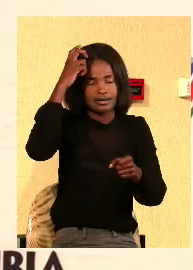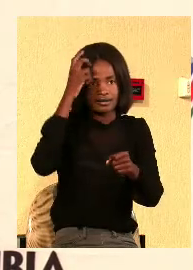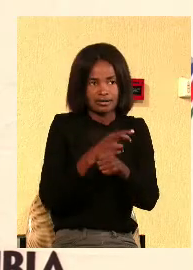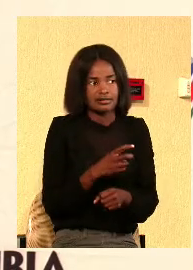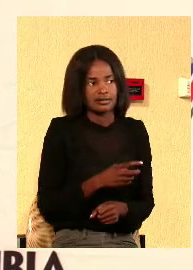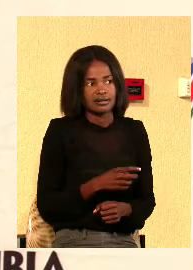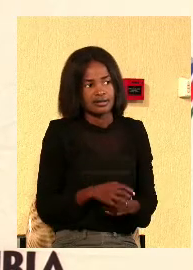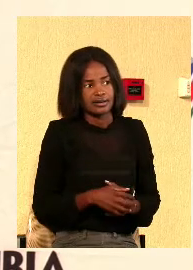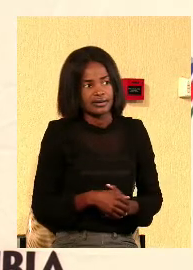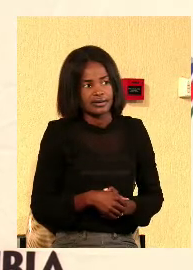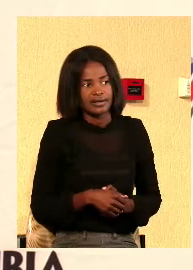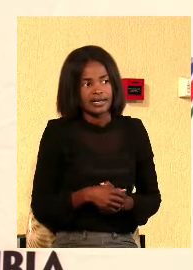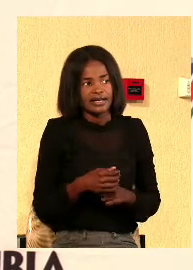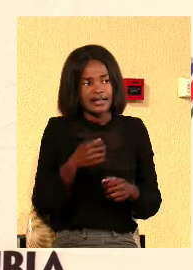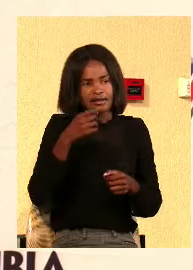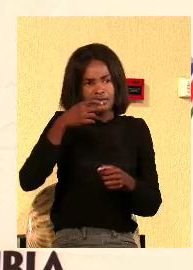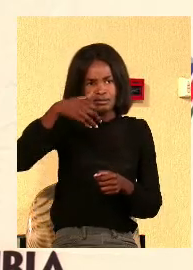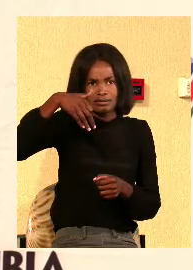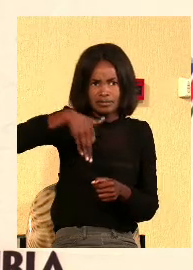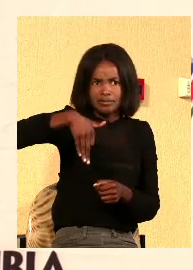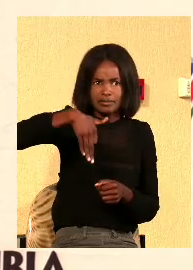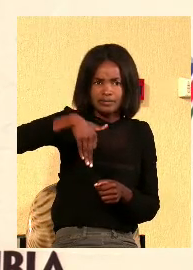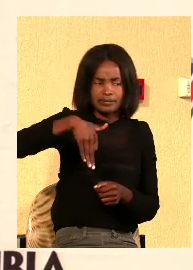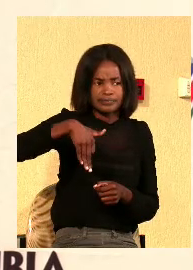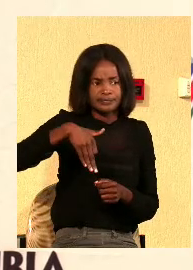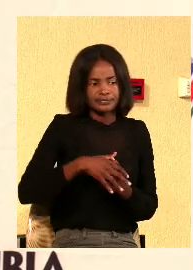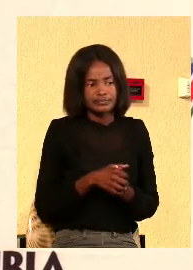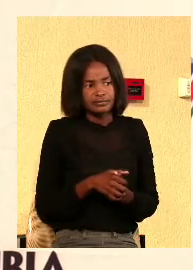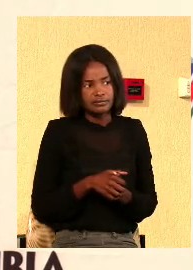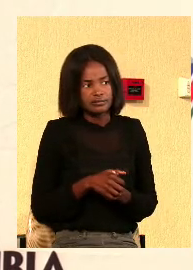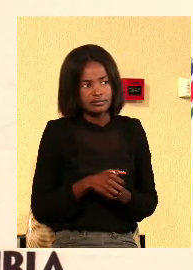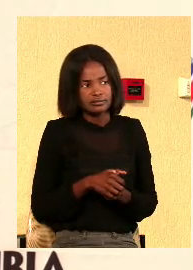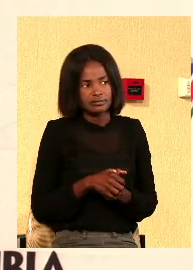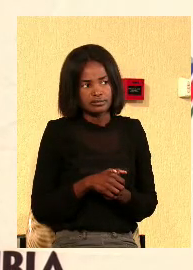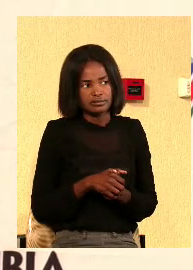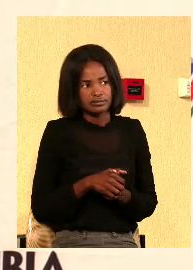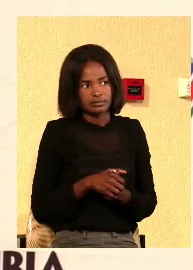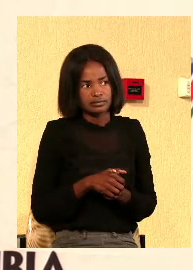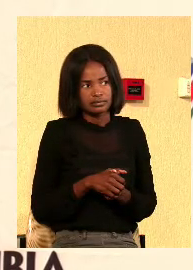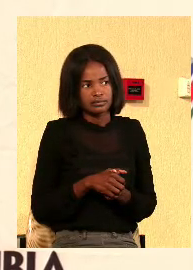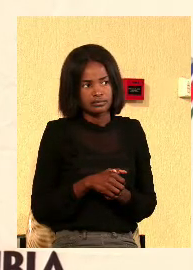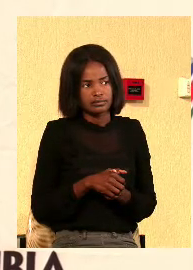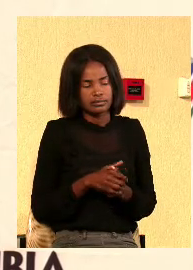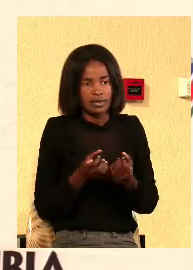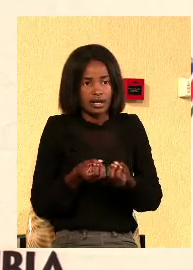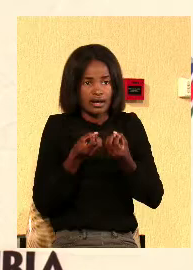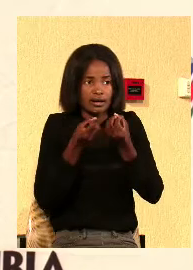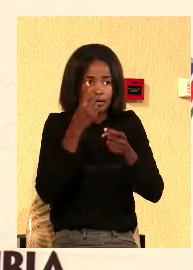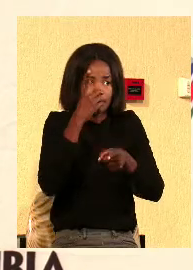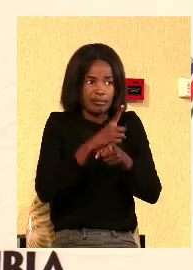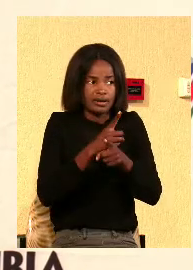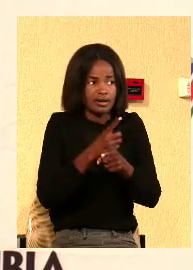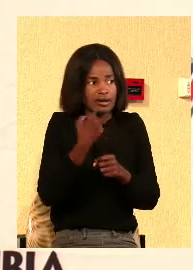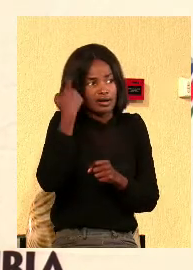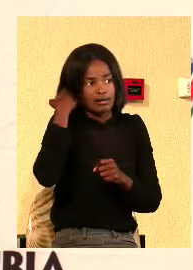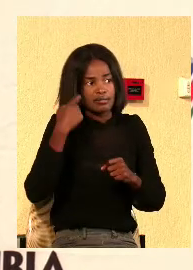our way for looking at these things is usually just to ensure that we provide, as government, Ministry of